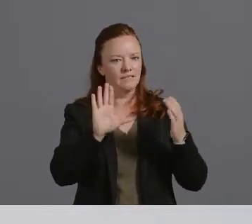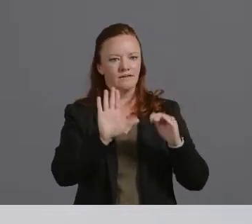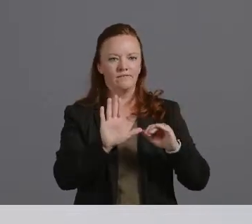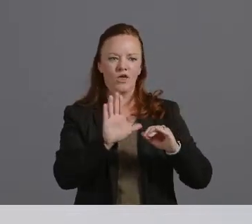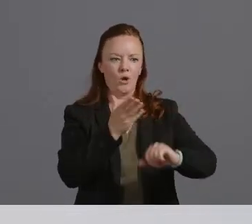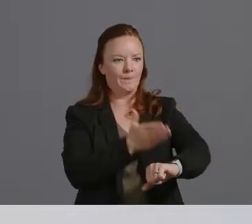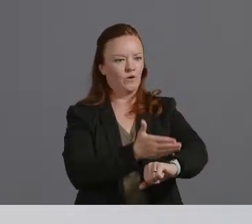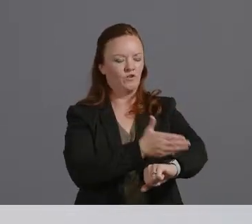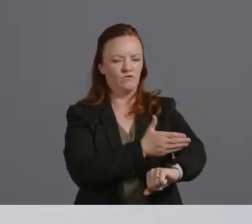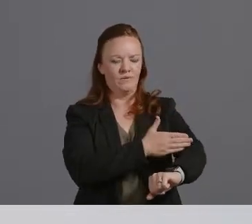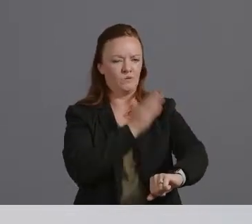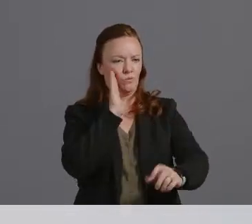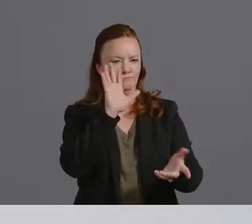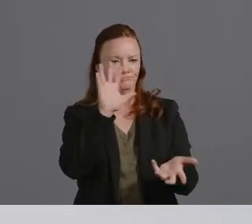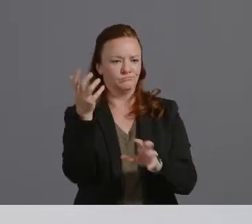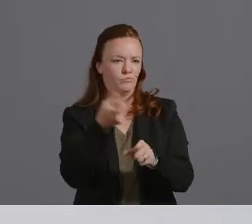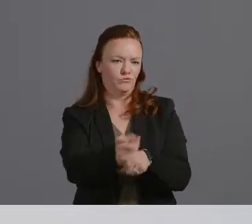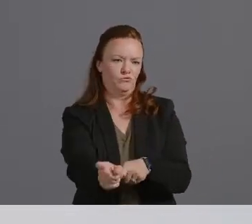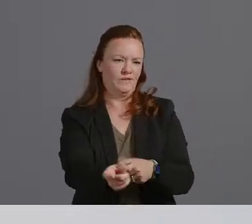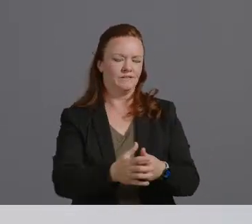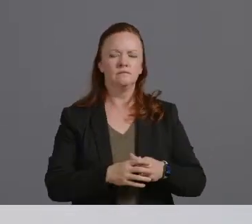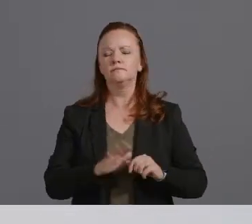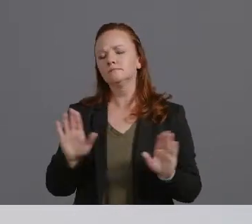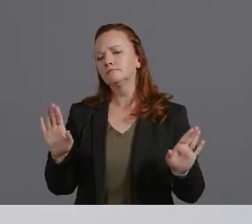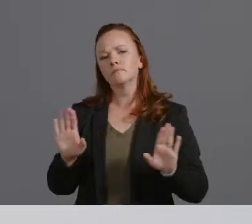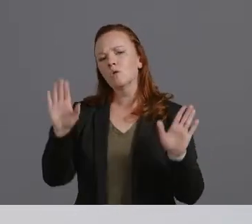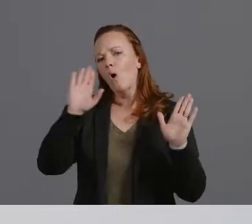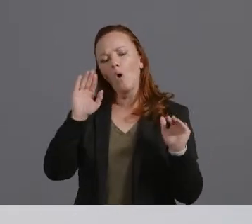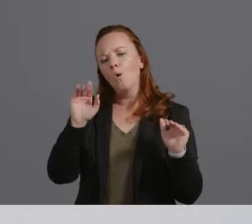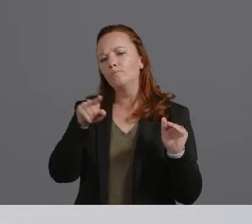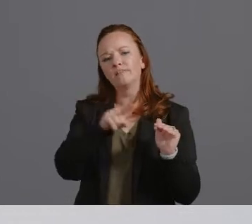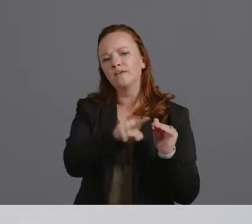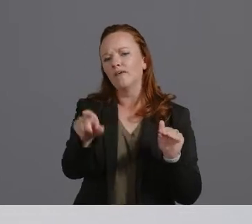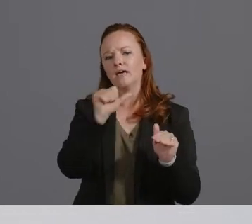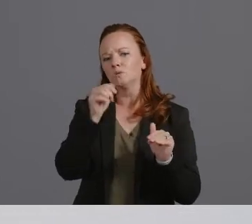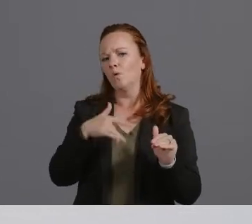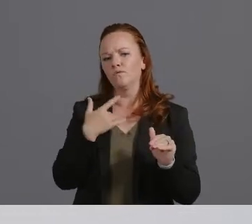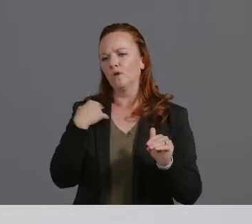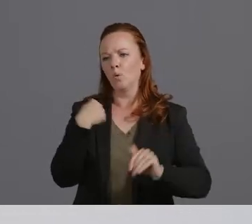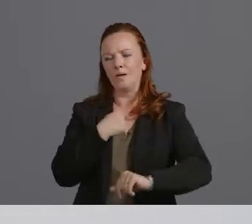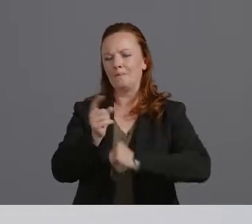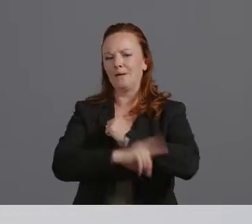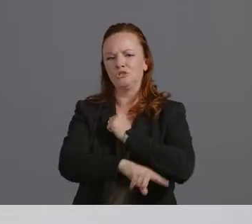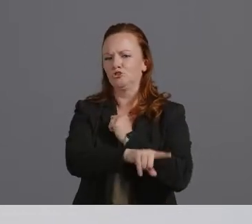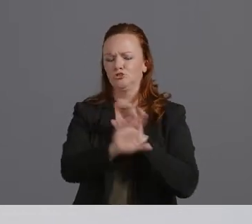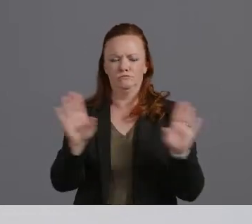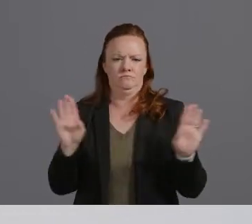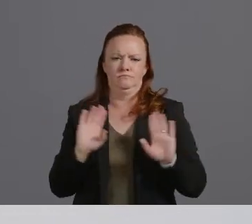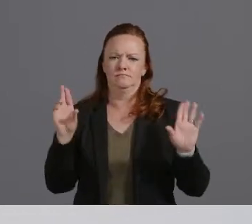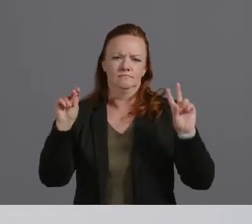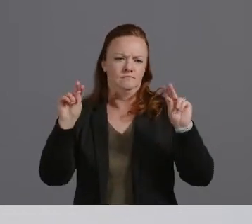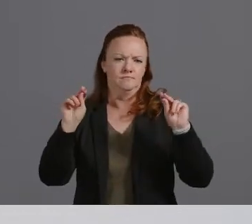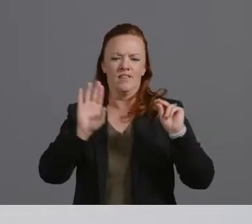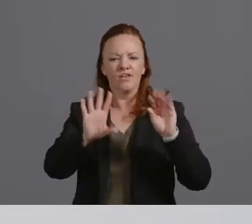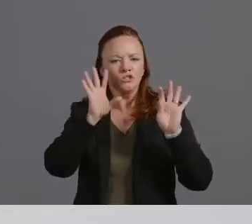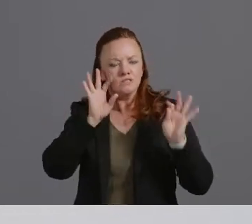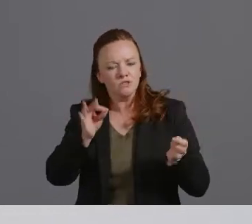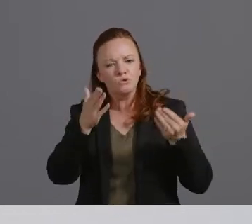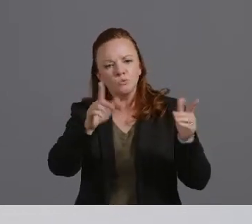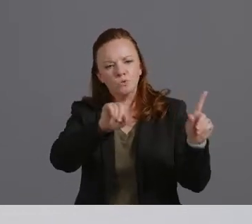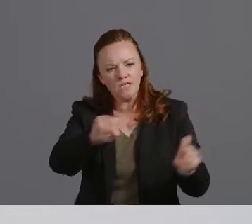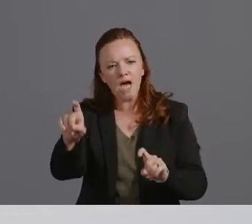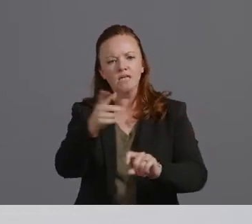made? No, I hopefully they don't feel penalized. We are not penalizing them for making that decision. They have